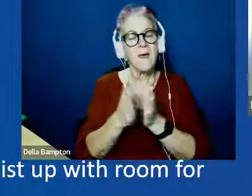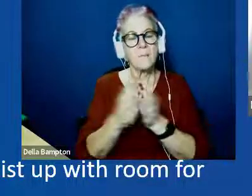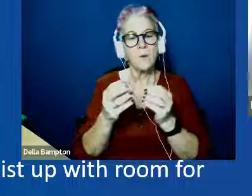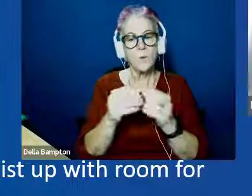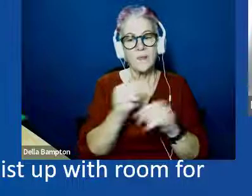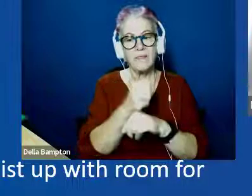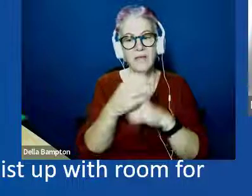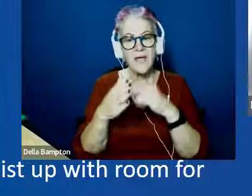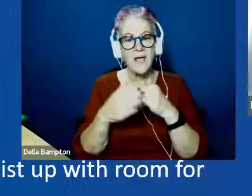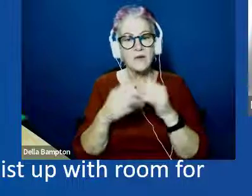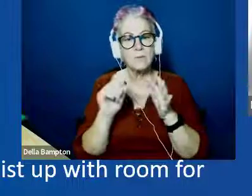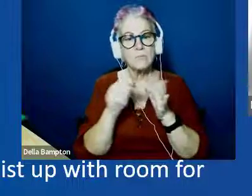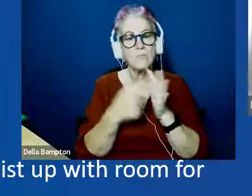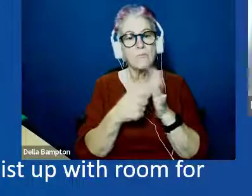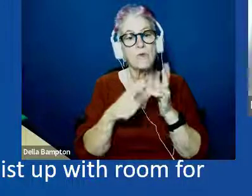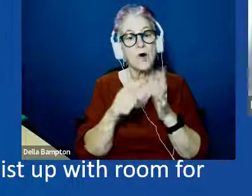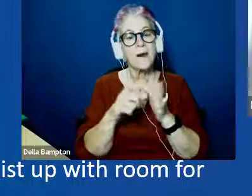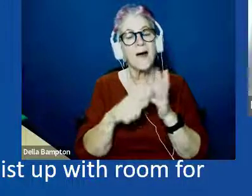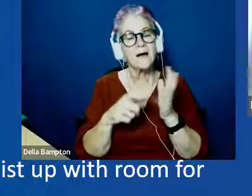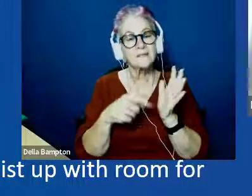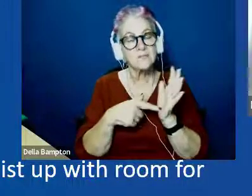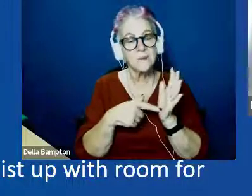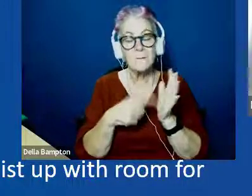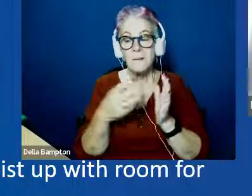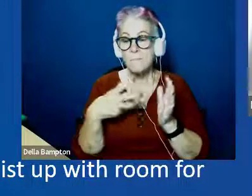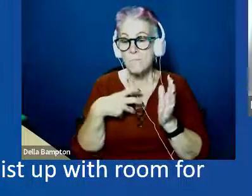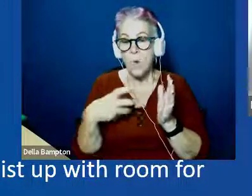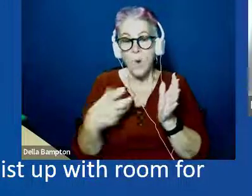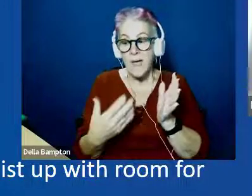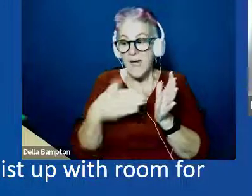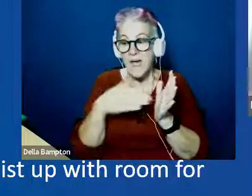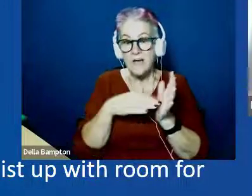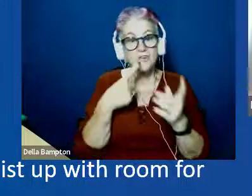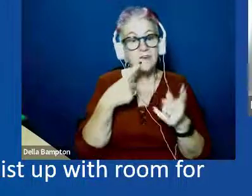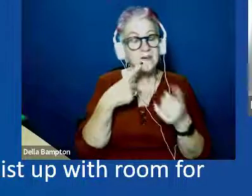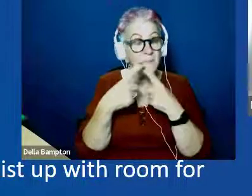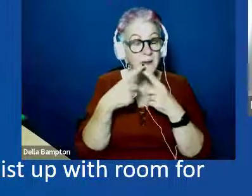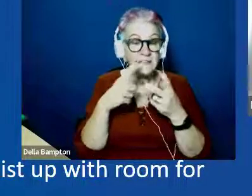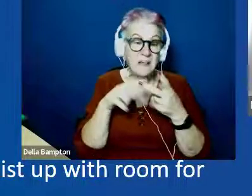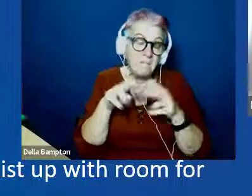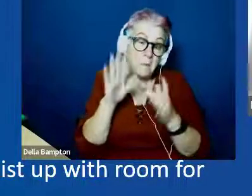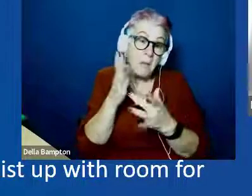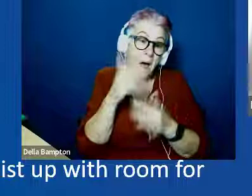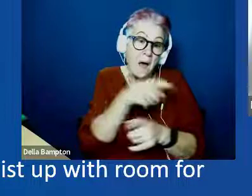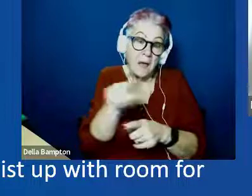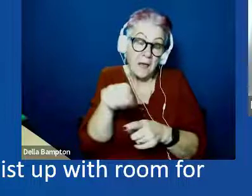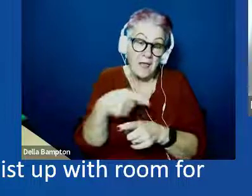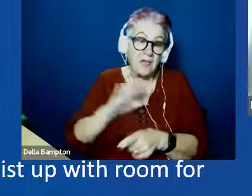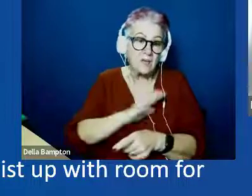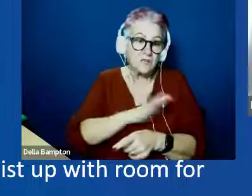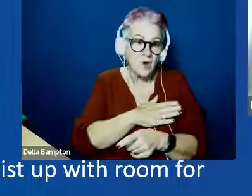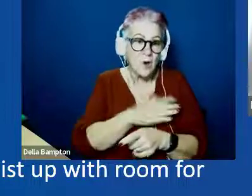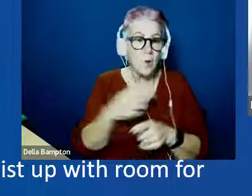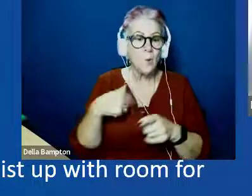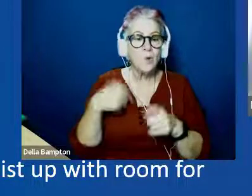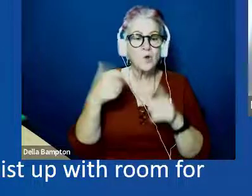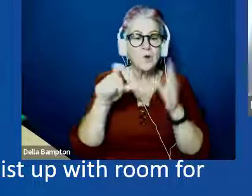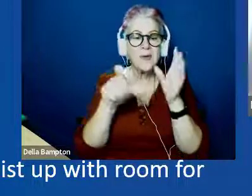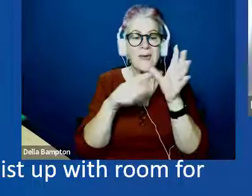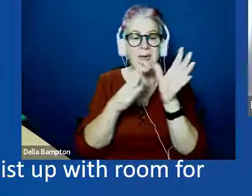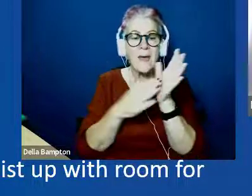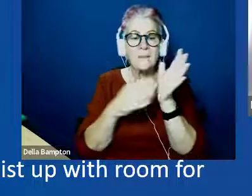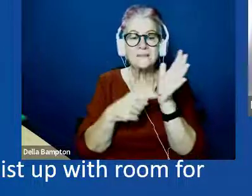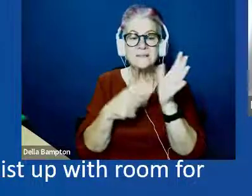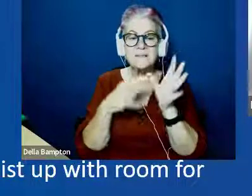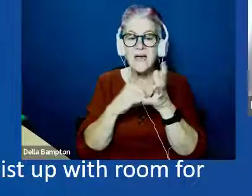was really good. Just some extra information, if anybody is interested, we just use Camtasia for our editing software.